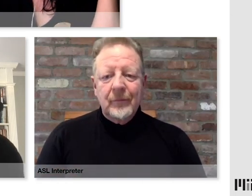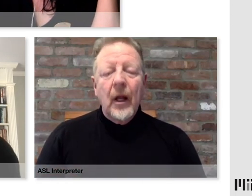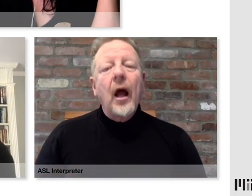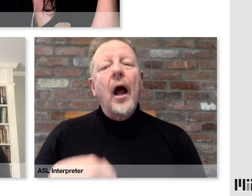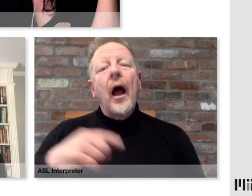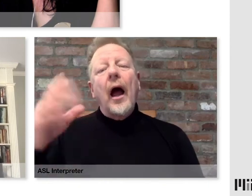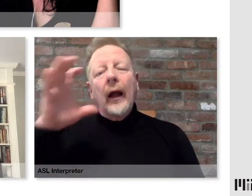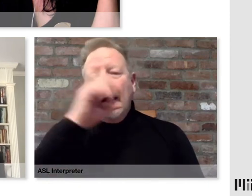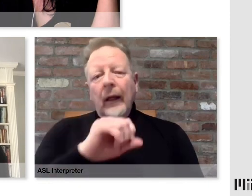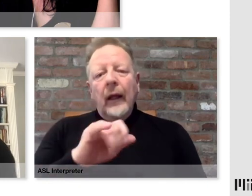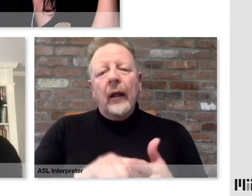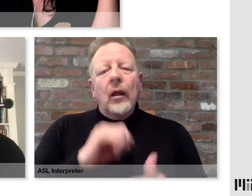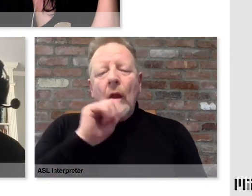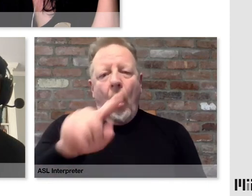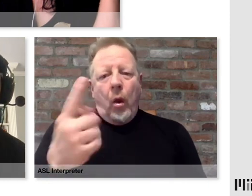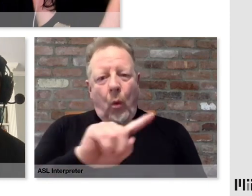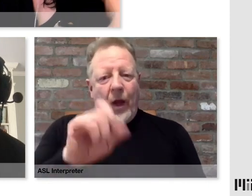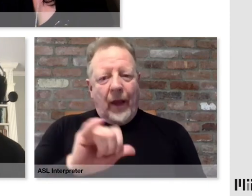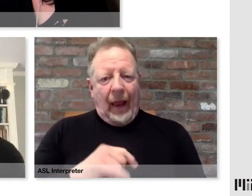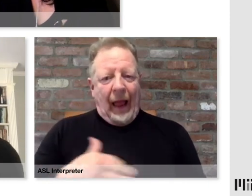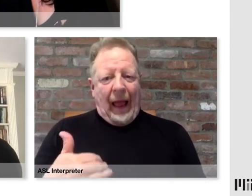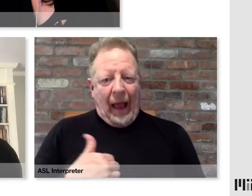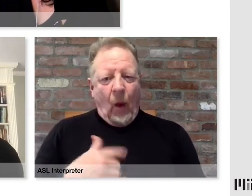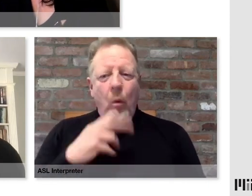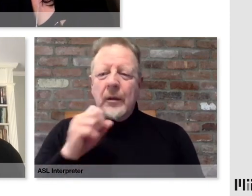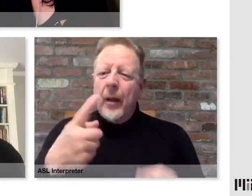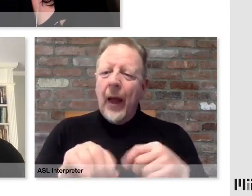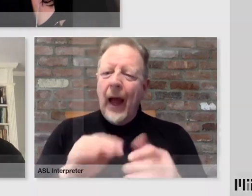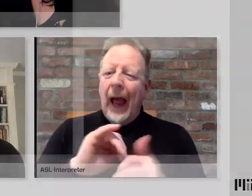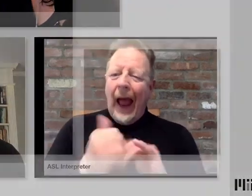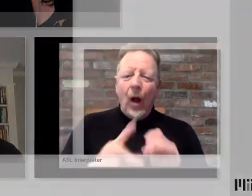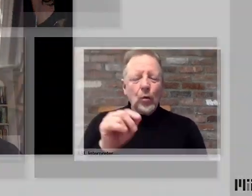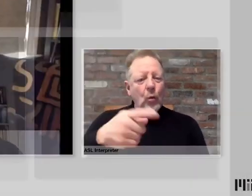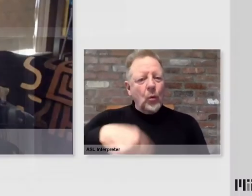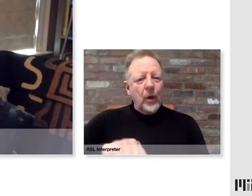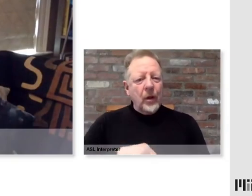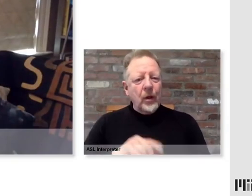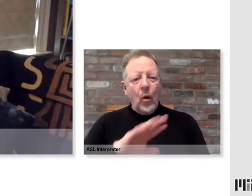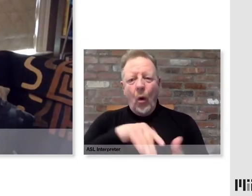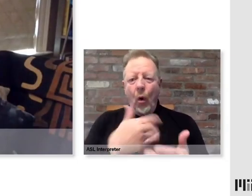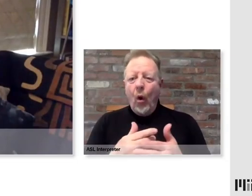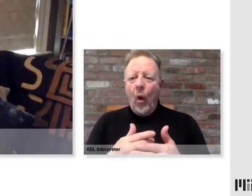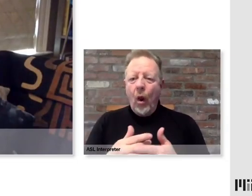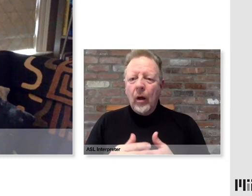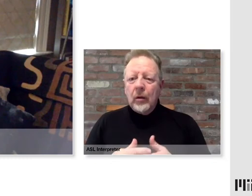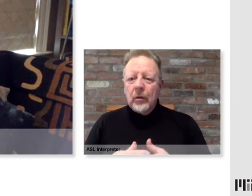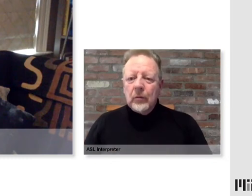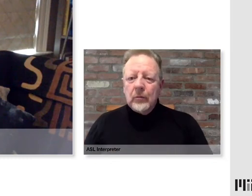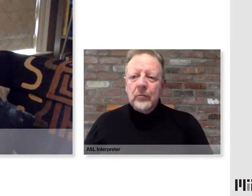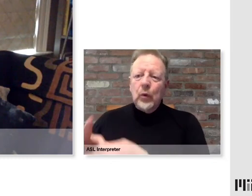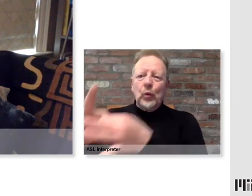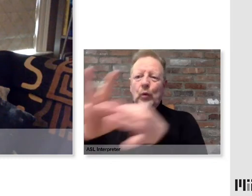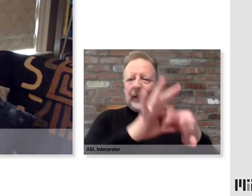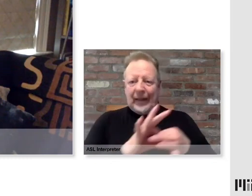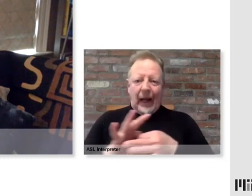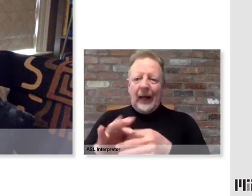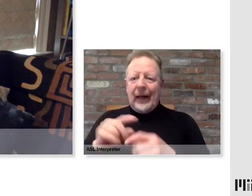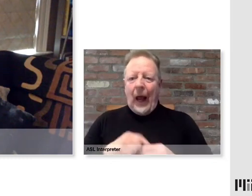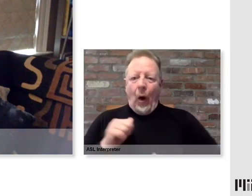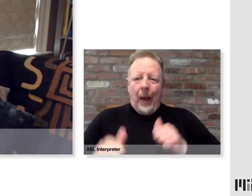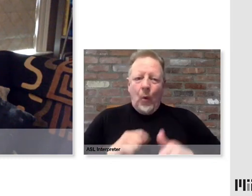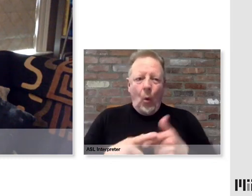I guess the only question that I had was about how do we are all united in our ambition of what we want, I think,